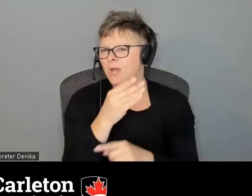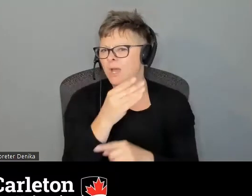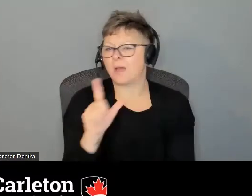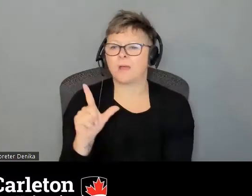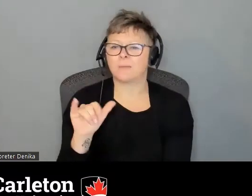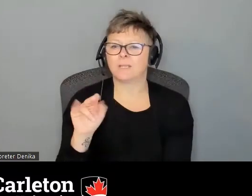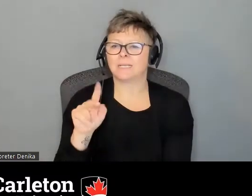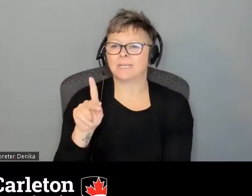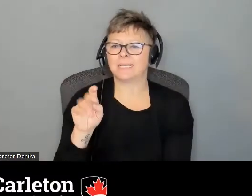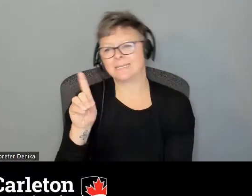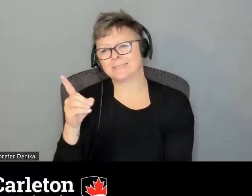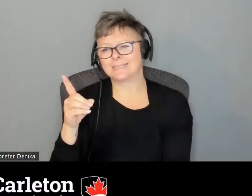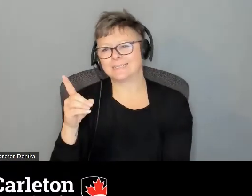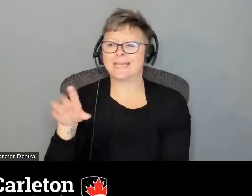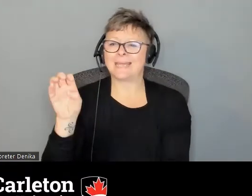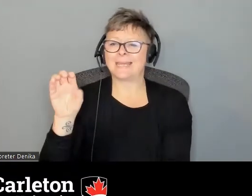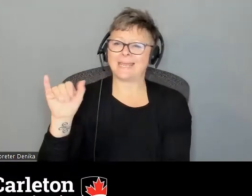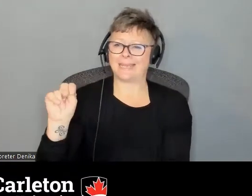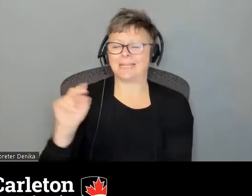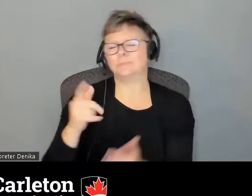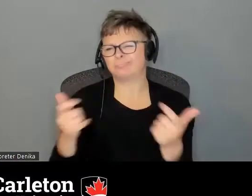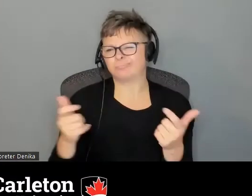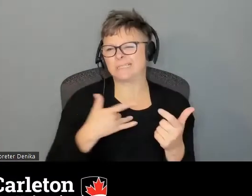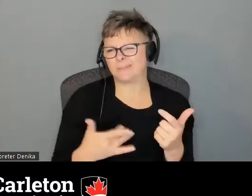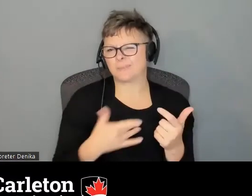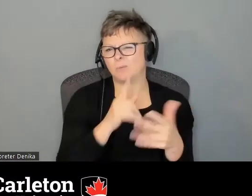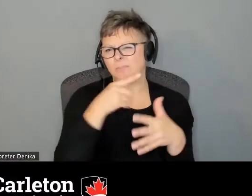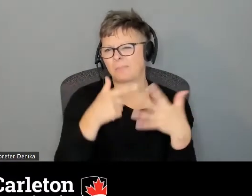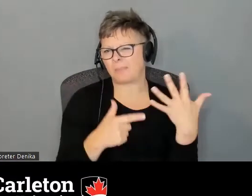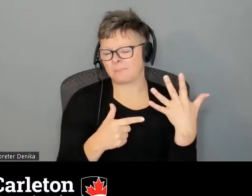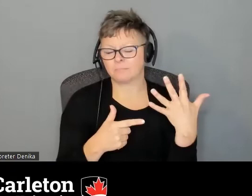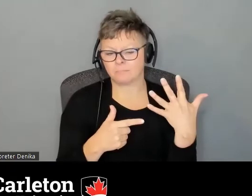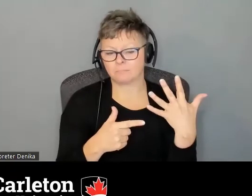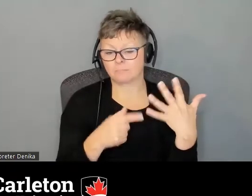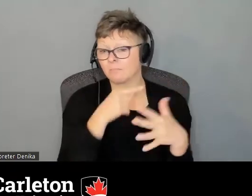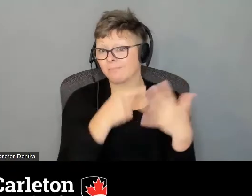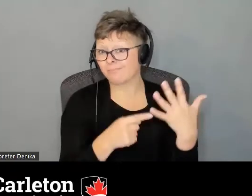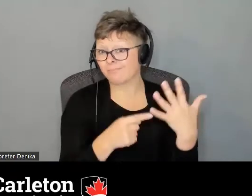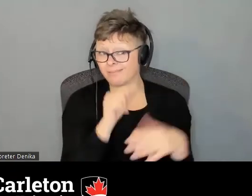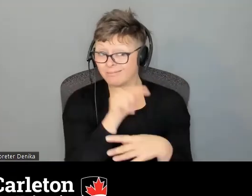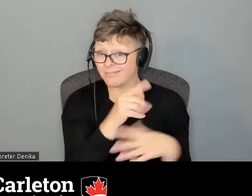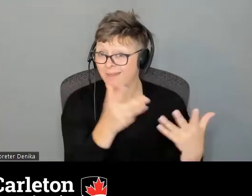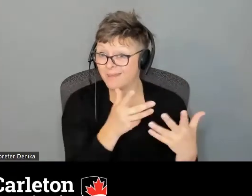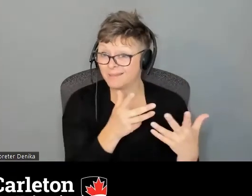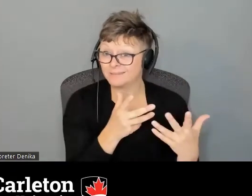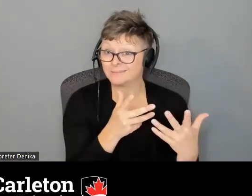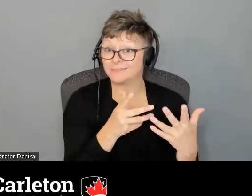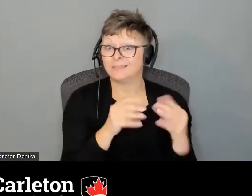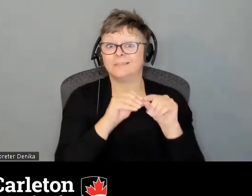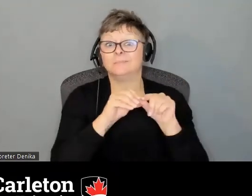and the typical places that may or may not be reaching other